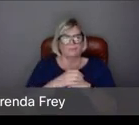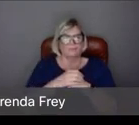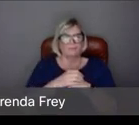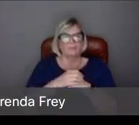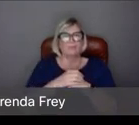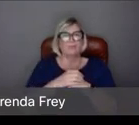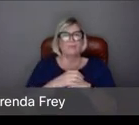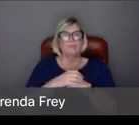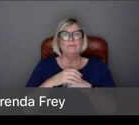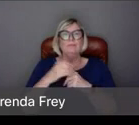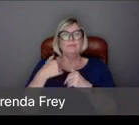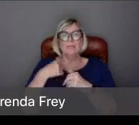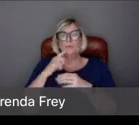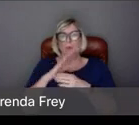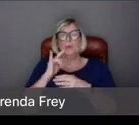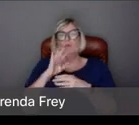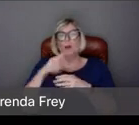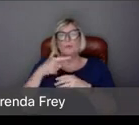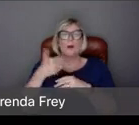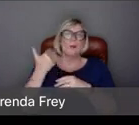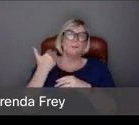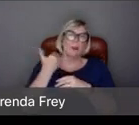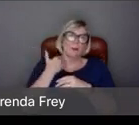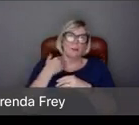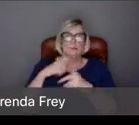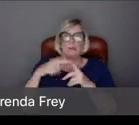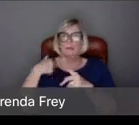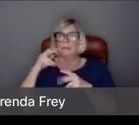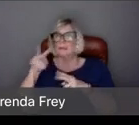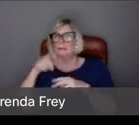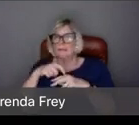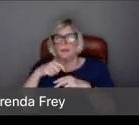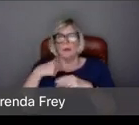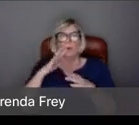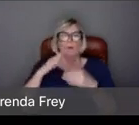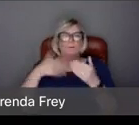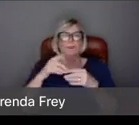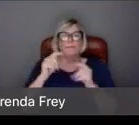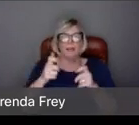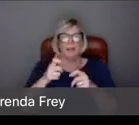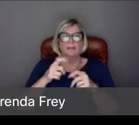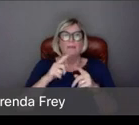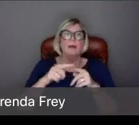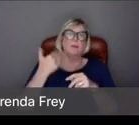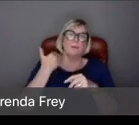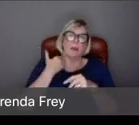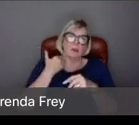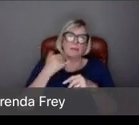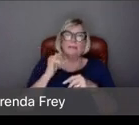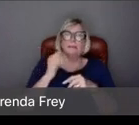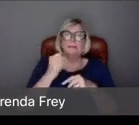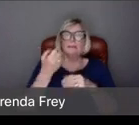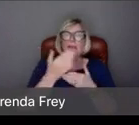All right, so I promised we'd talk a little bit about bankruptcy, but I'm conscious of the time, so I'm going to talk a little quick about this. But bankruptcy is something